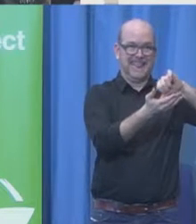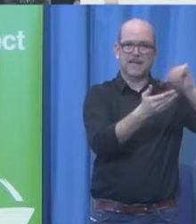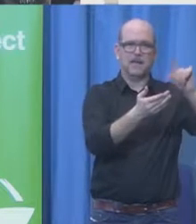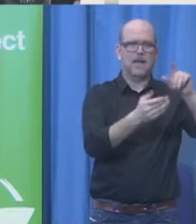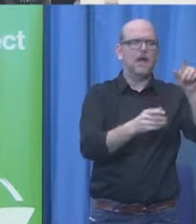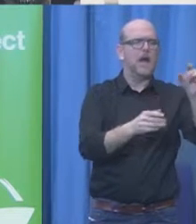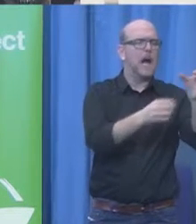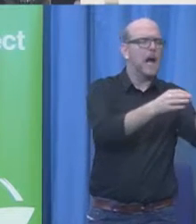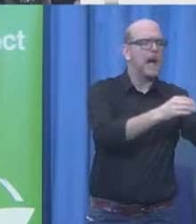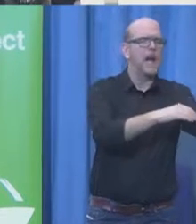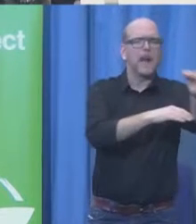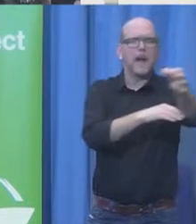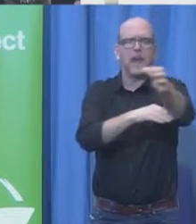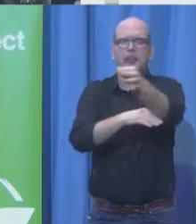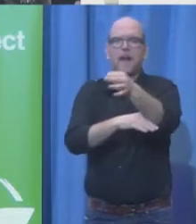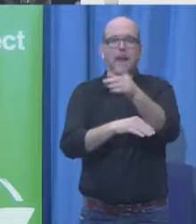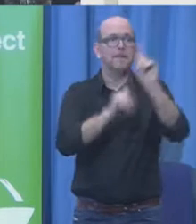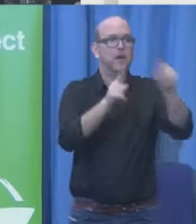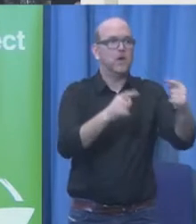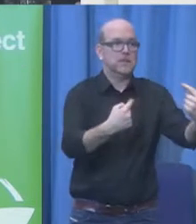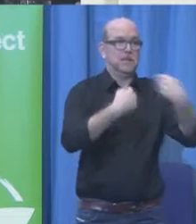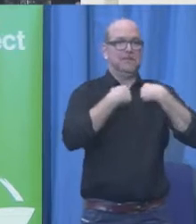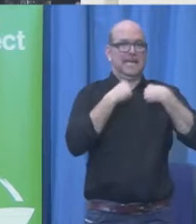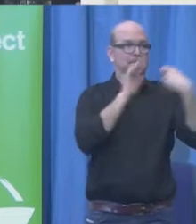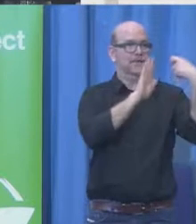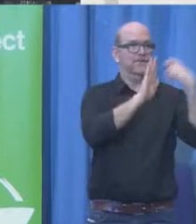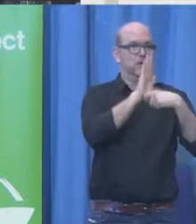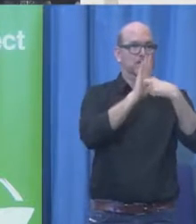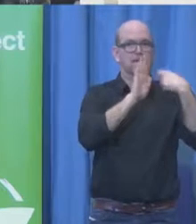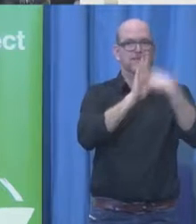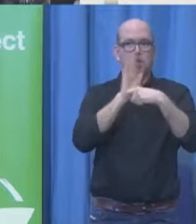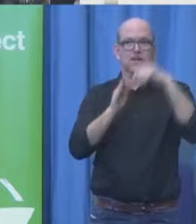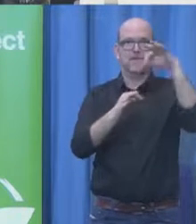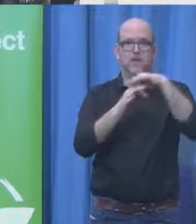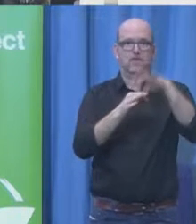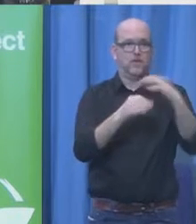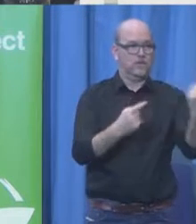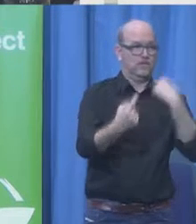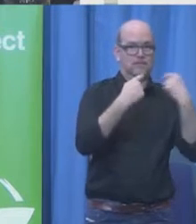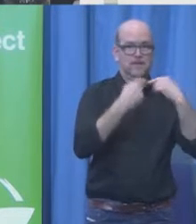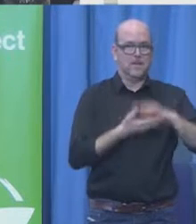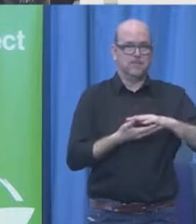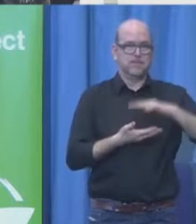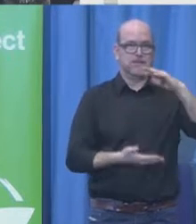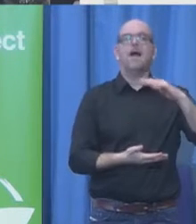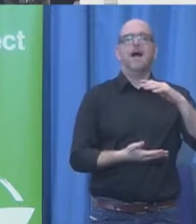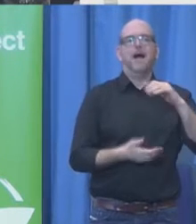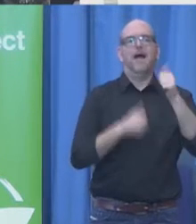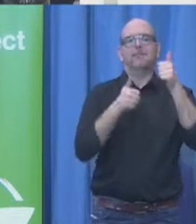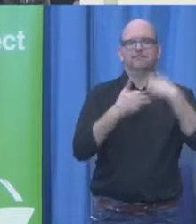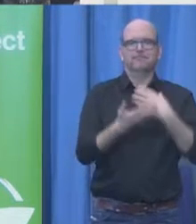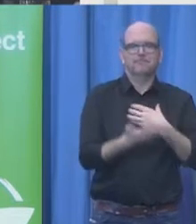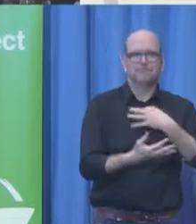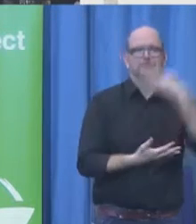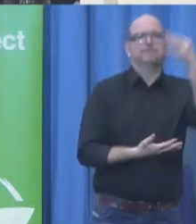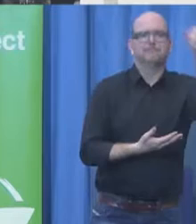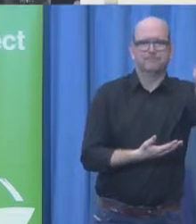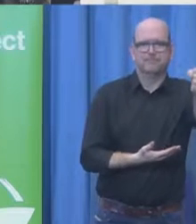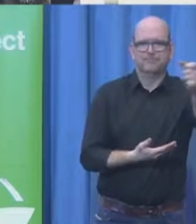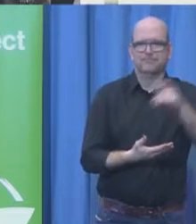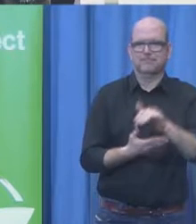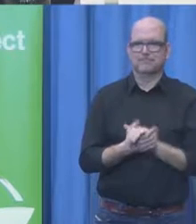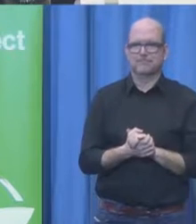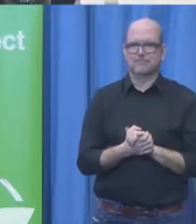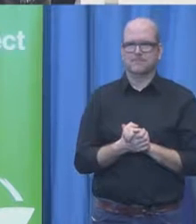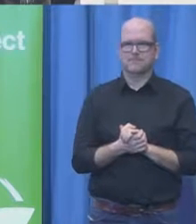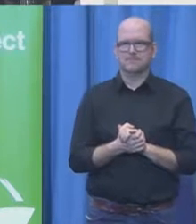elected on one of those panels. So I'm dealing with what I would describe as a professional electorate, and I